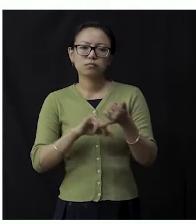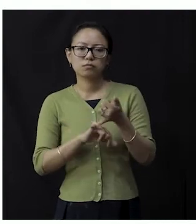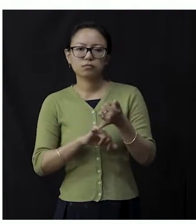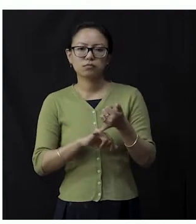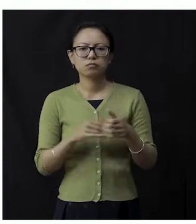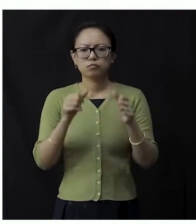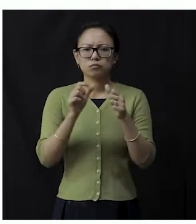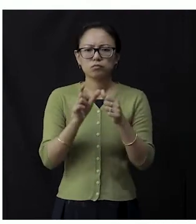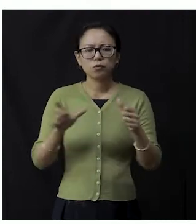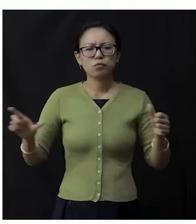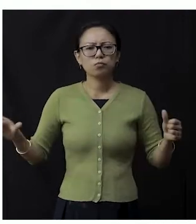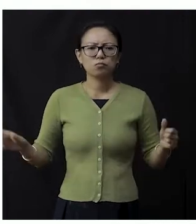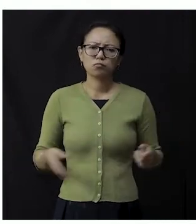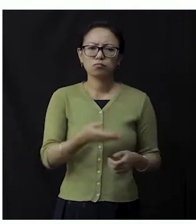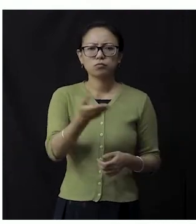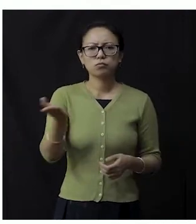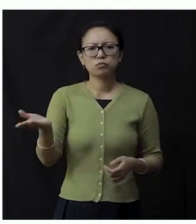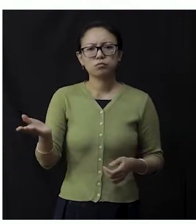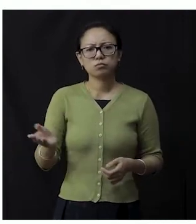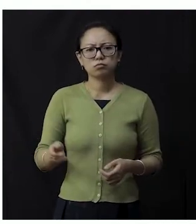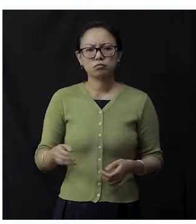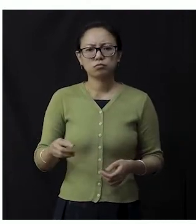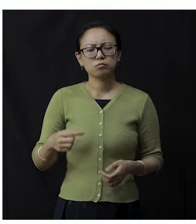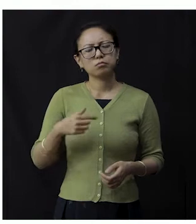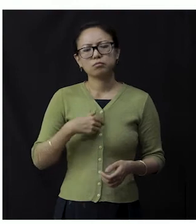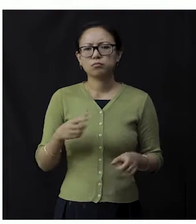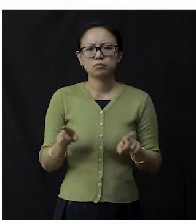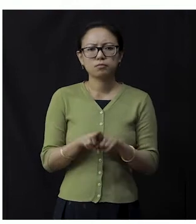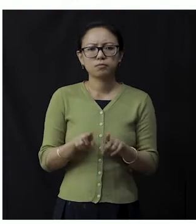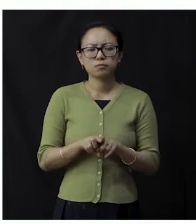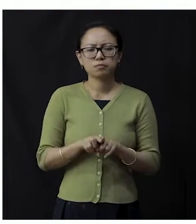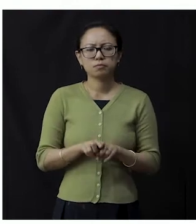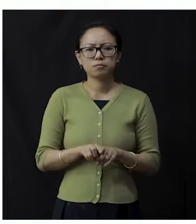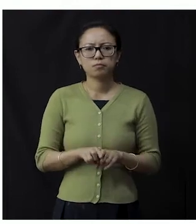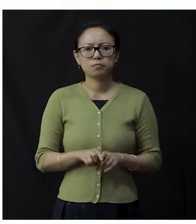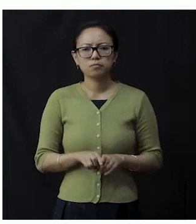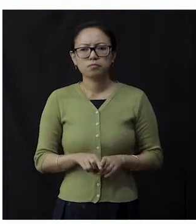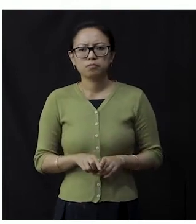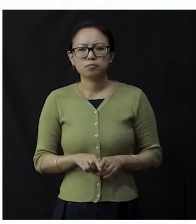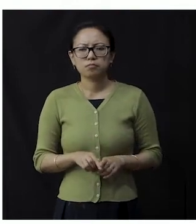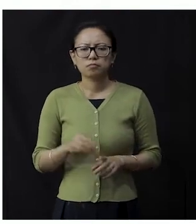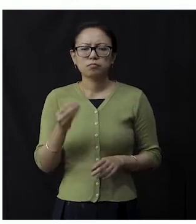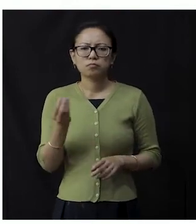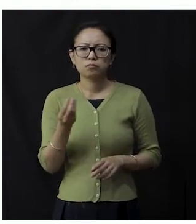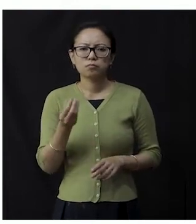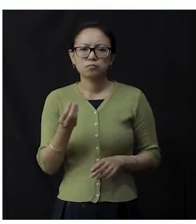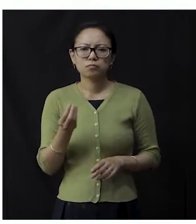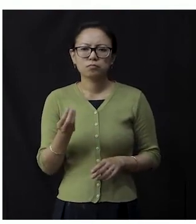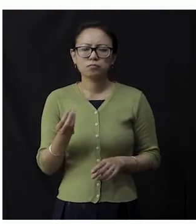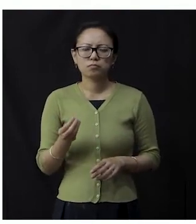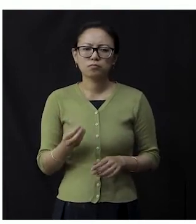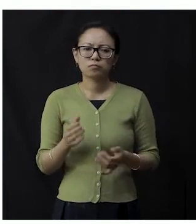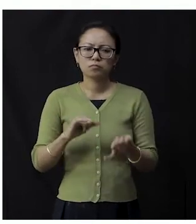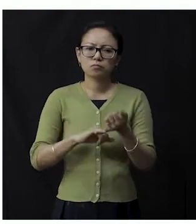includes me as well, need to remember that there are few things that social